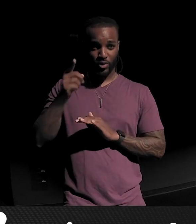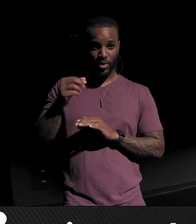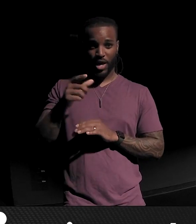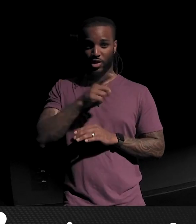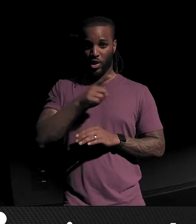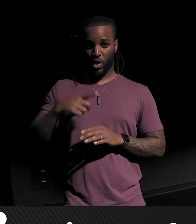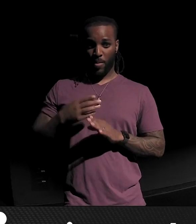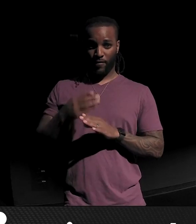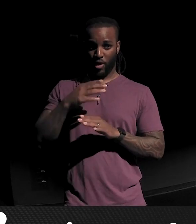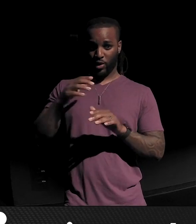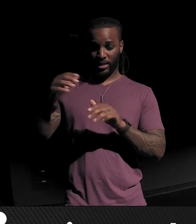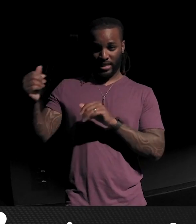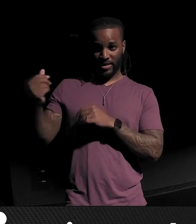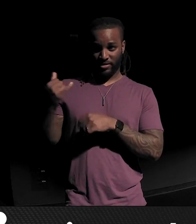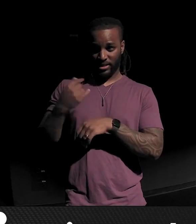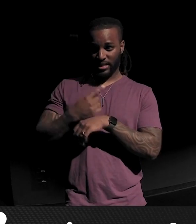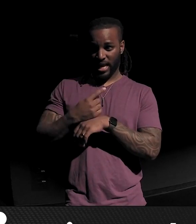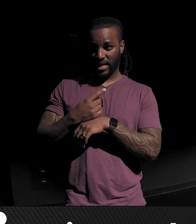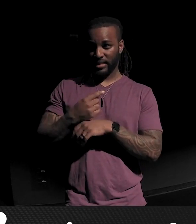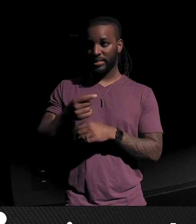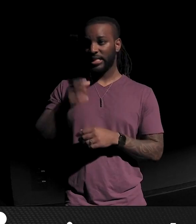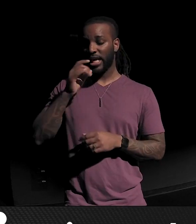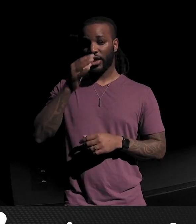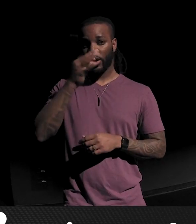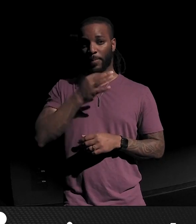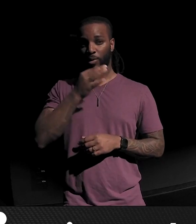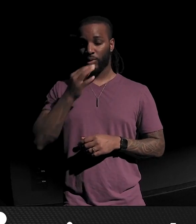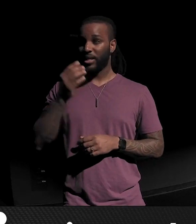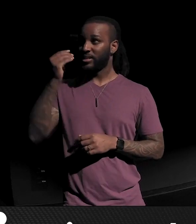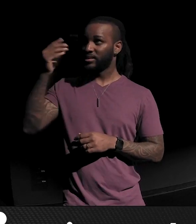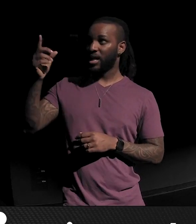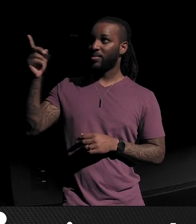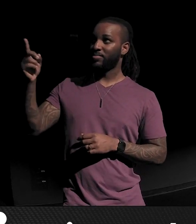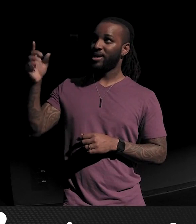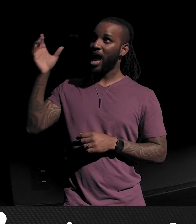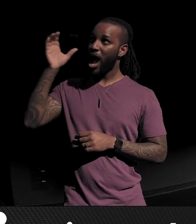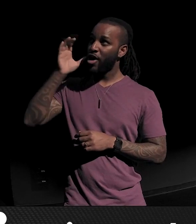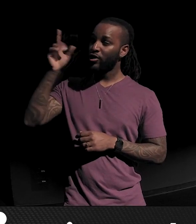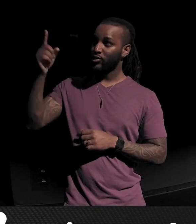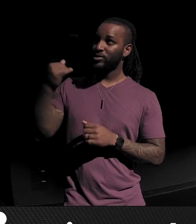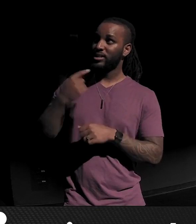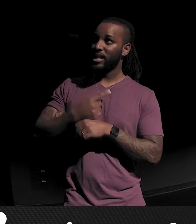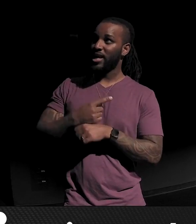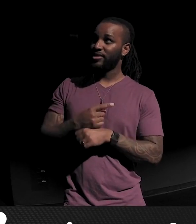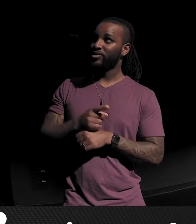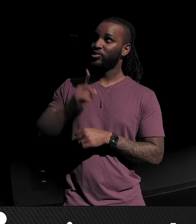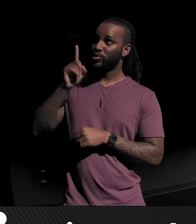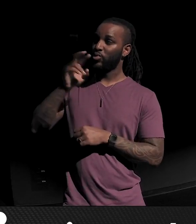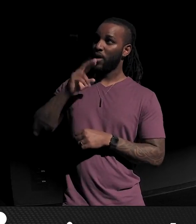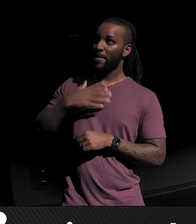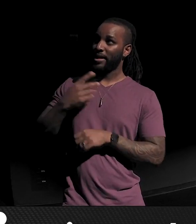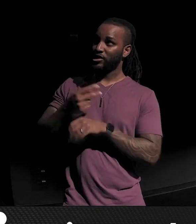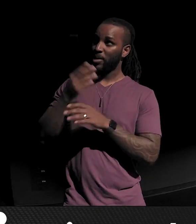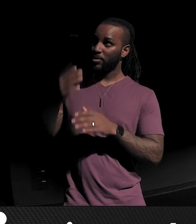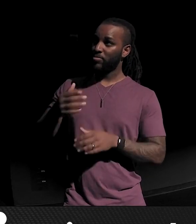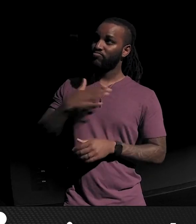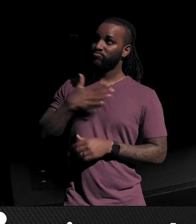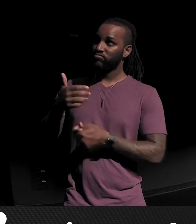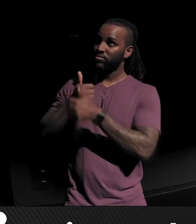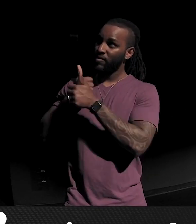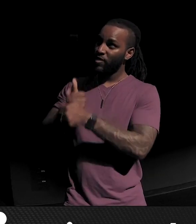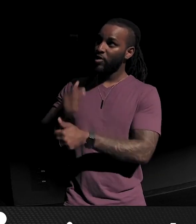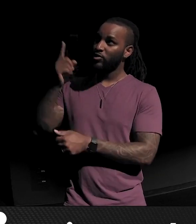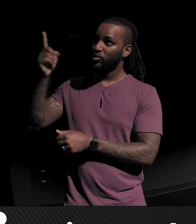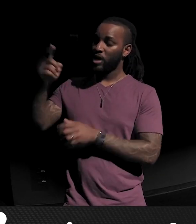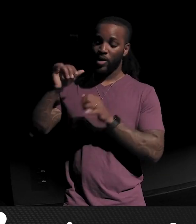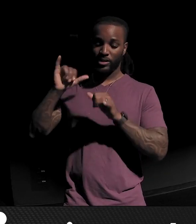you leave the house today, to take communion and tell him, I heard you. You are my shepherd. I'll follow you. I'll stay on the